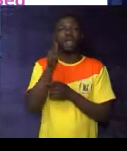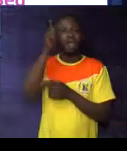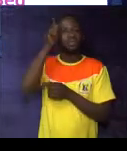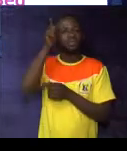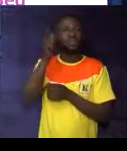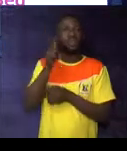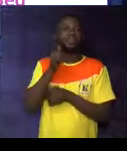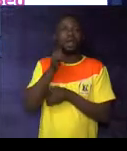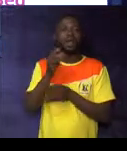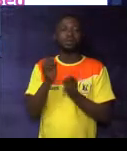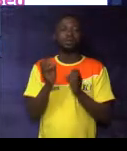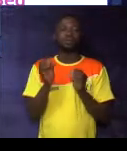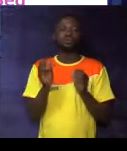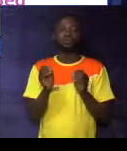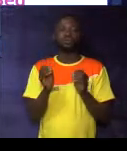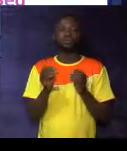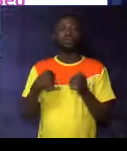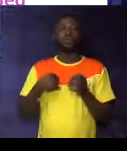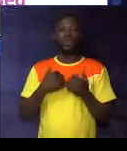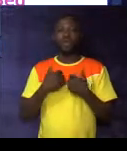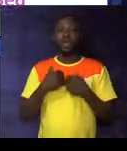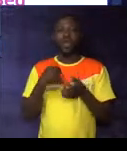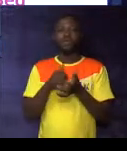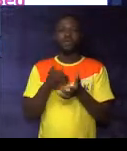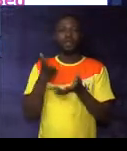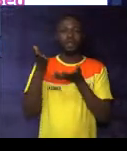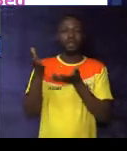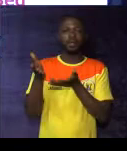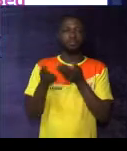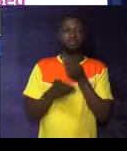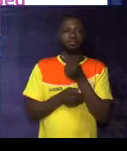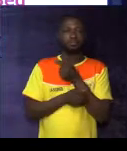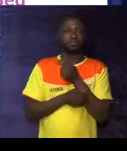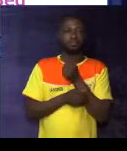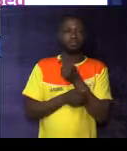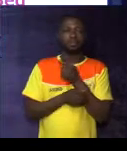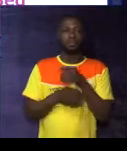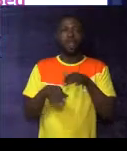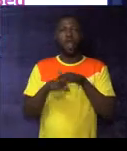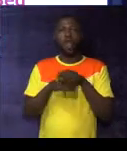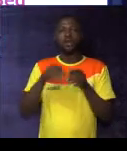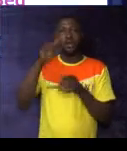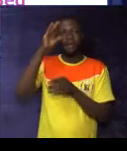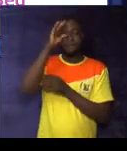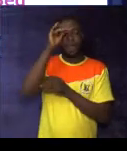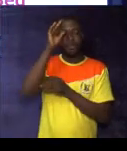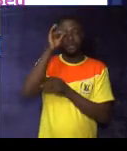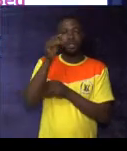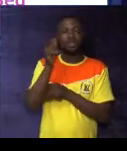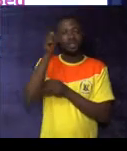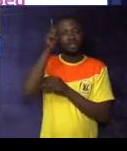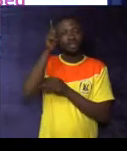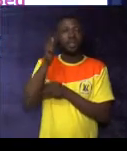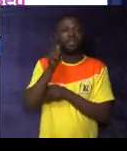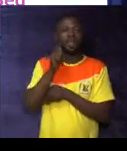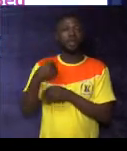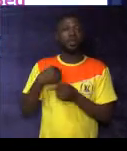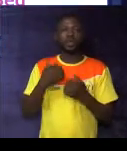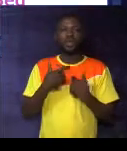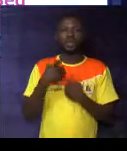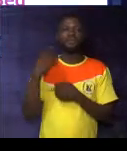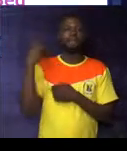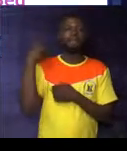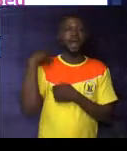neuter gender. So, we have it here. Under masculine gender, we